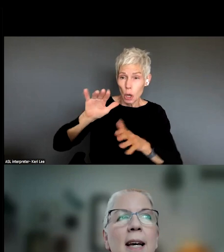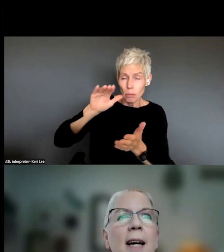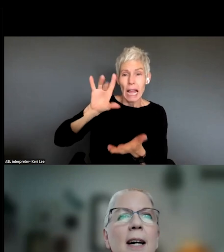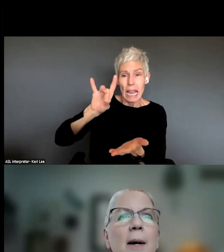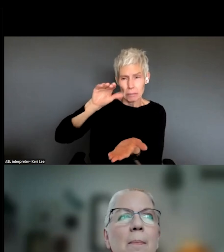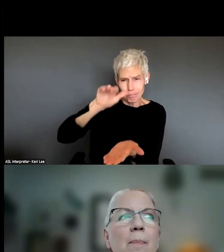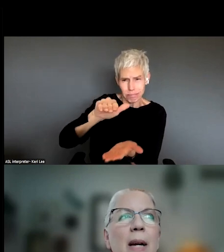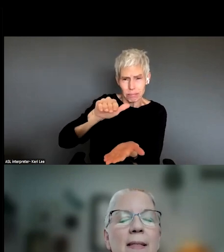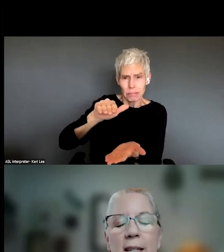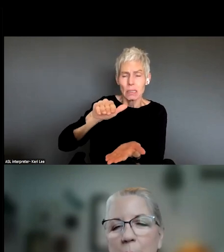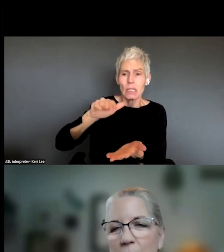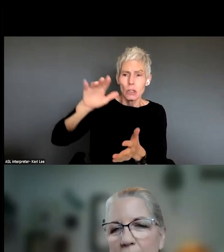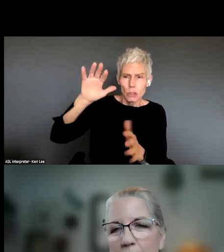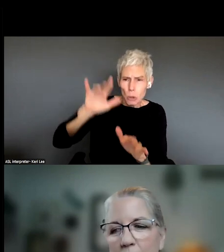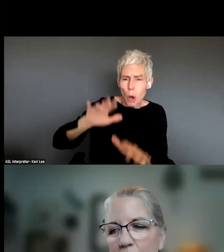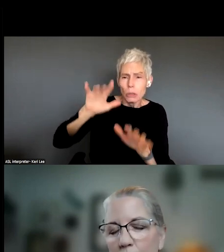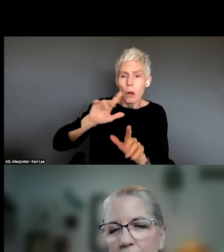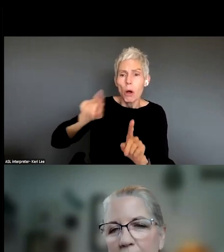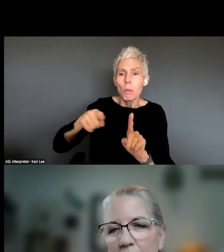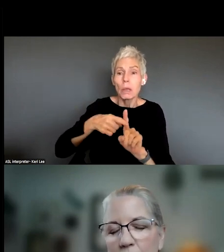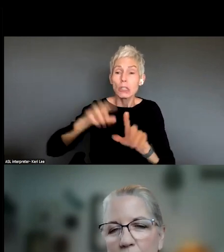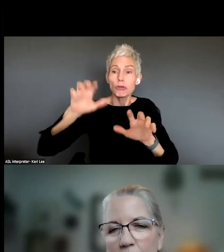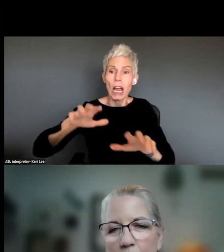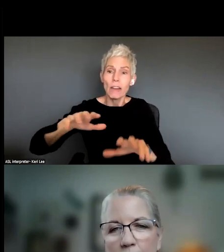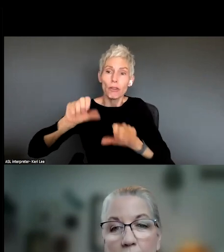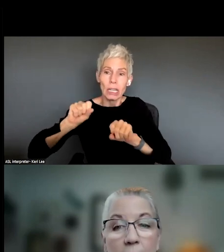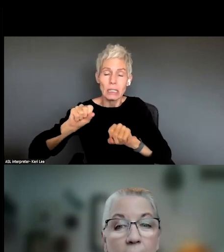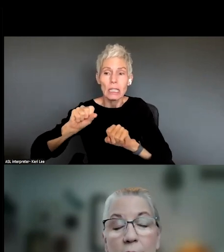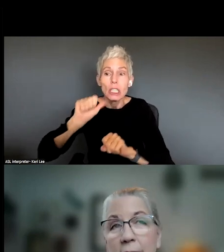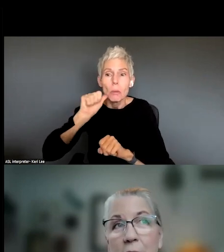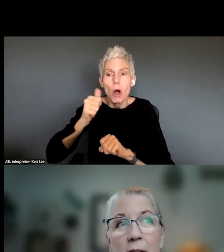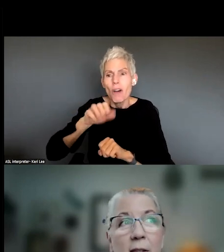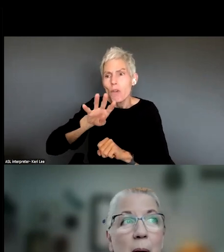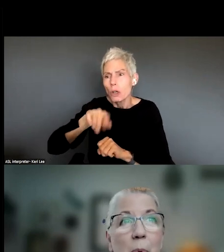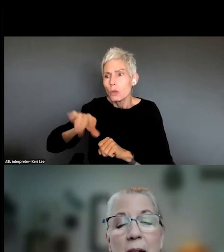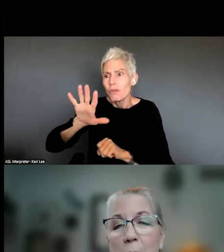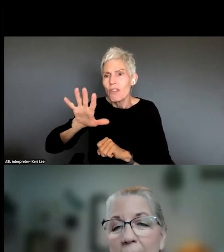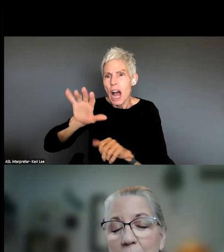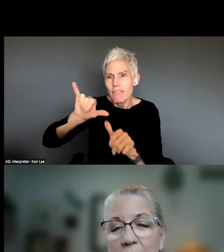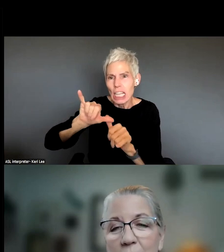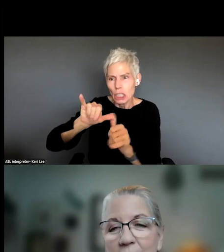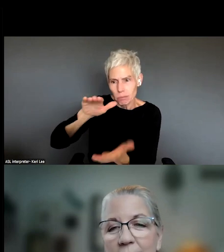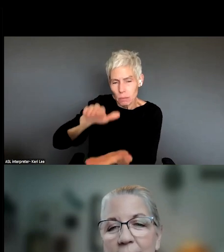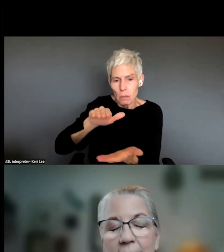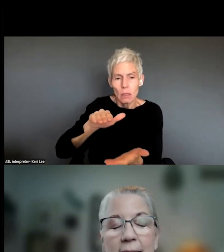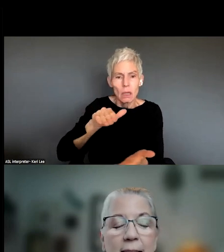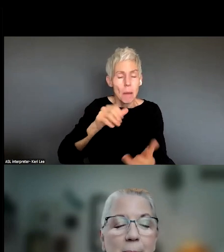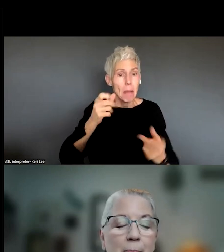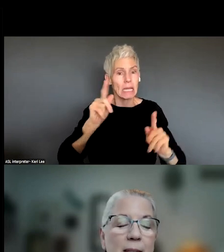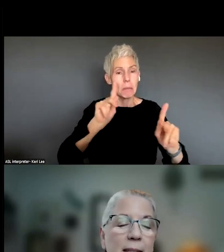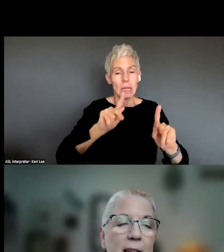rain. And then it's supposed to come another 4 or 5 inches tomorrow. There are thousands of people without power here in the